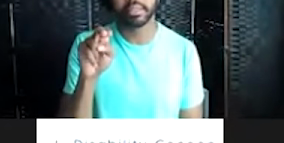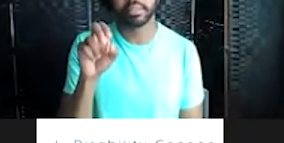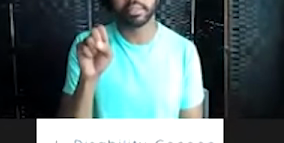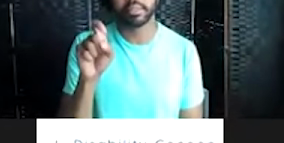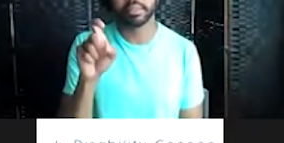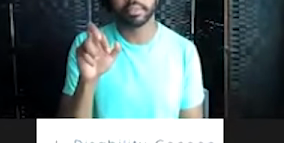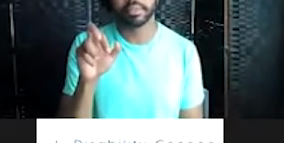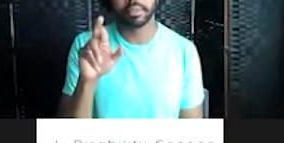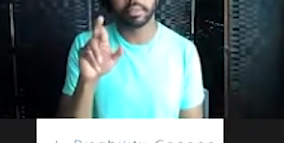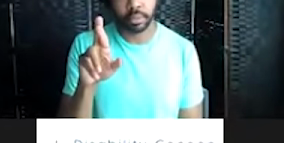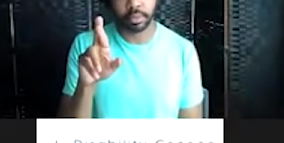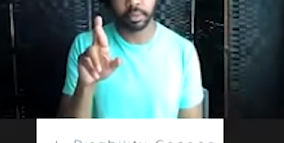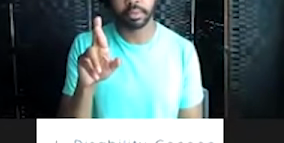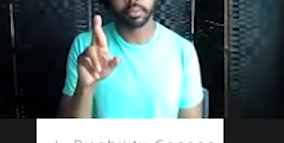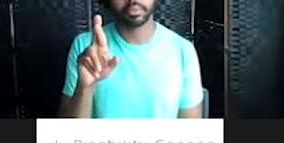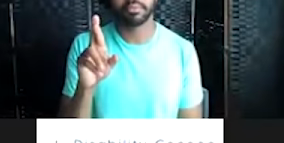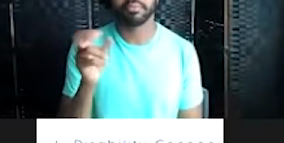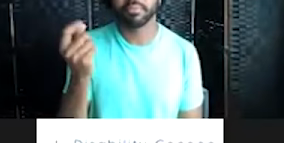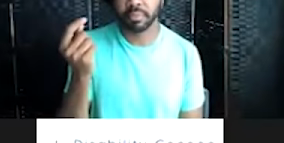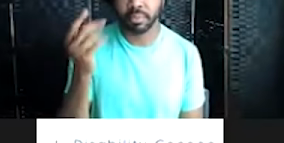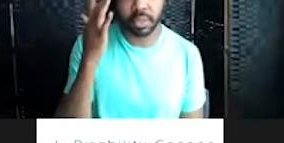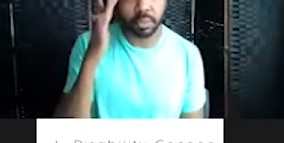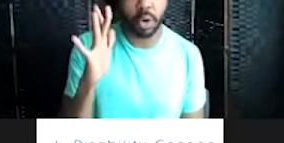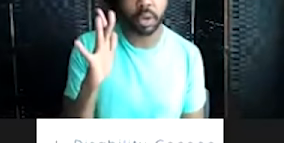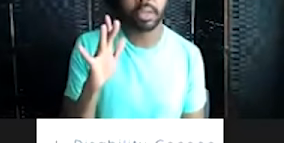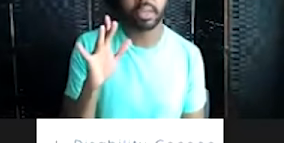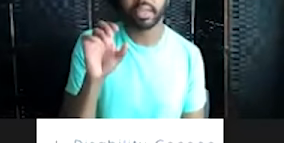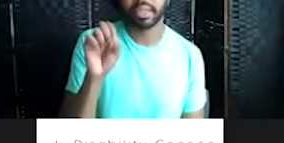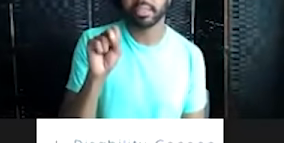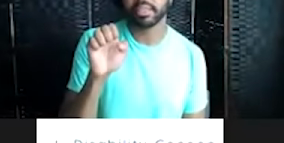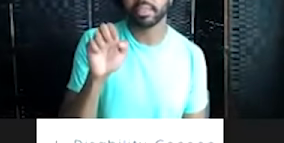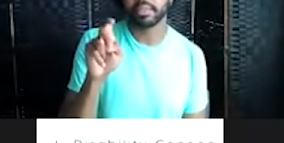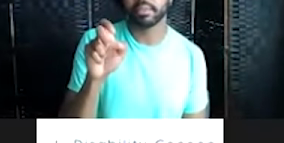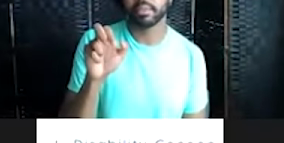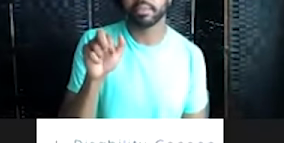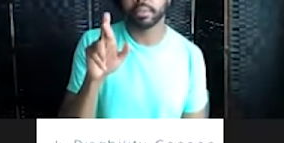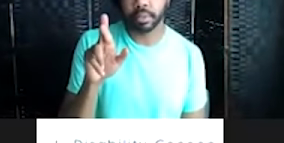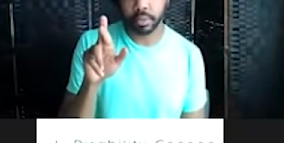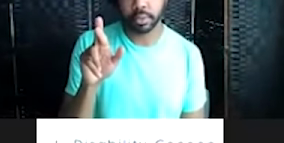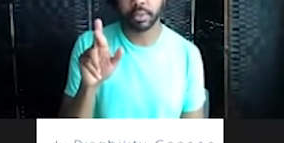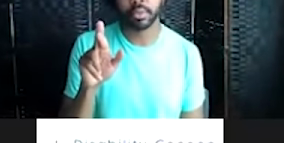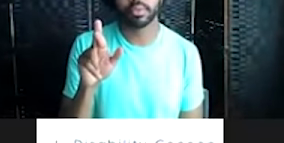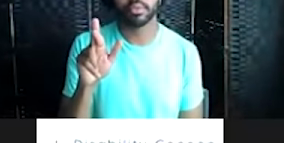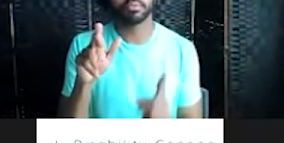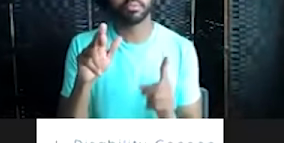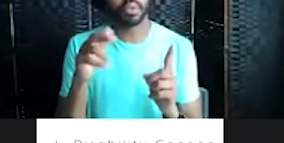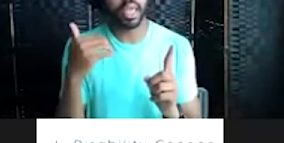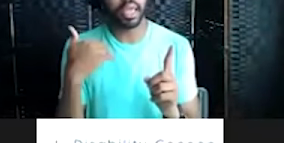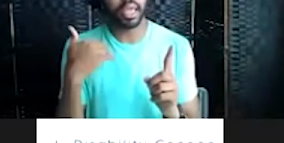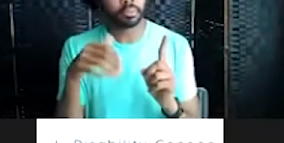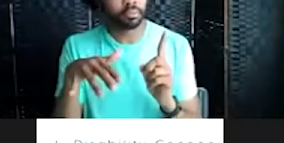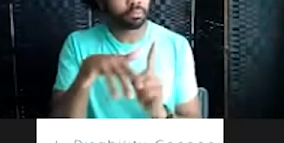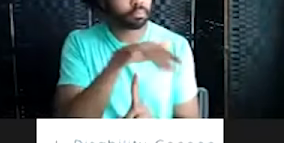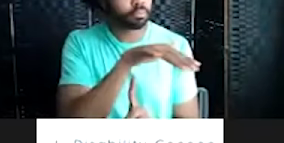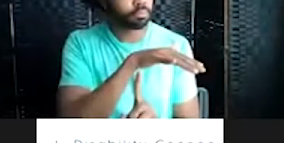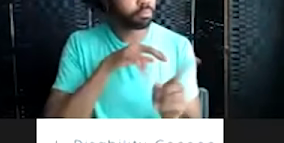a device that takes information from a physical environment and then sends a signal to a smartphone,